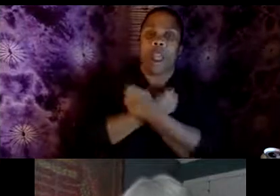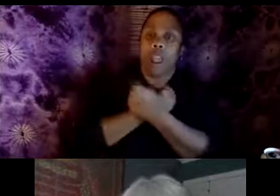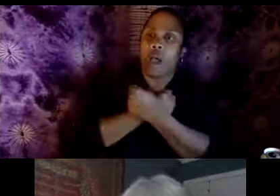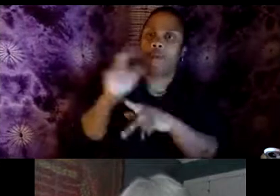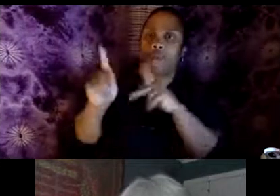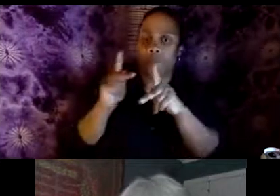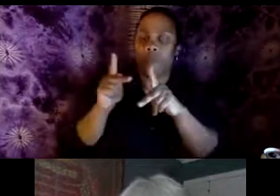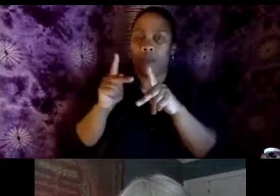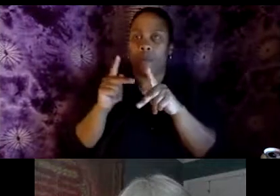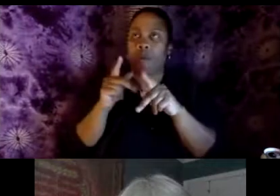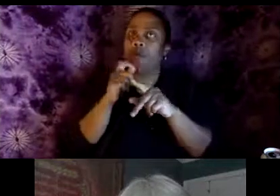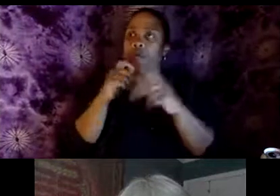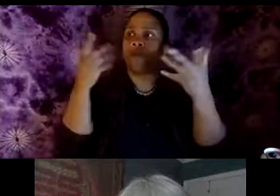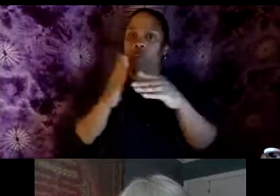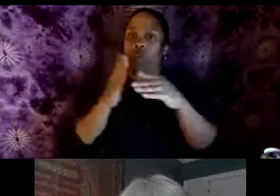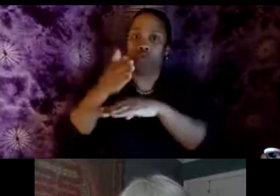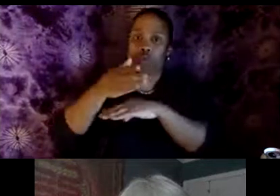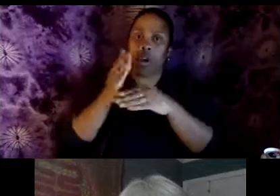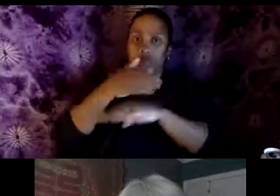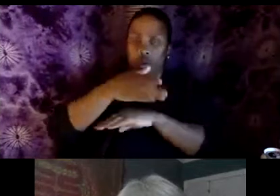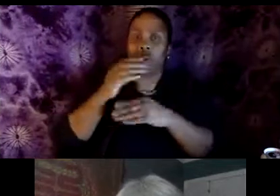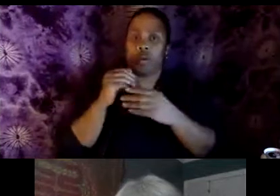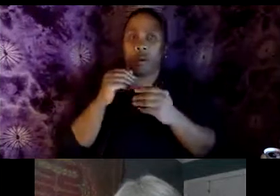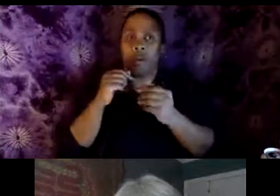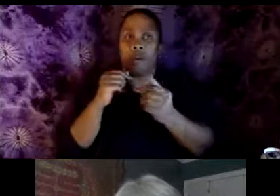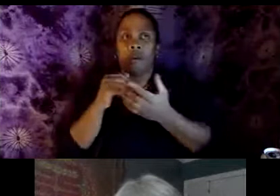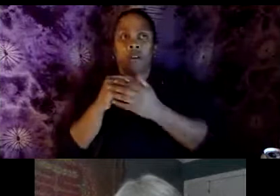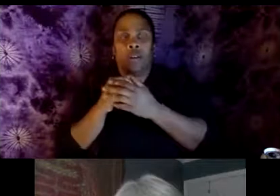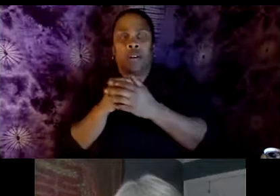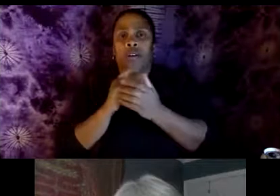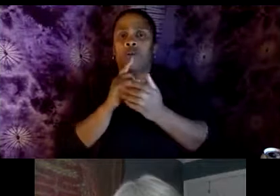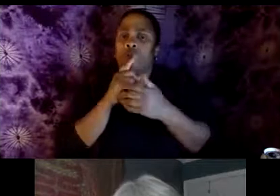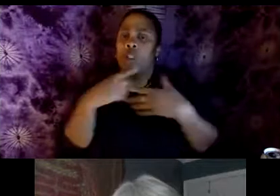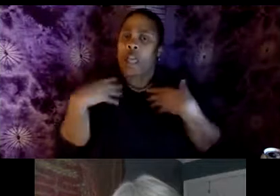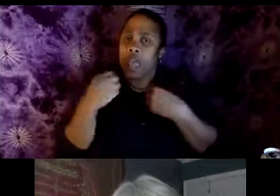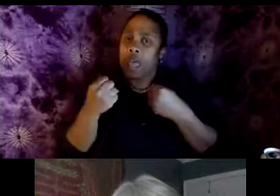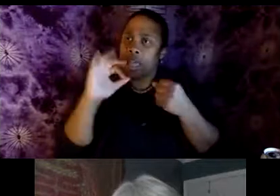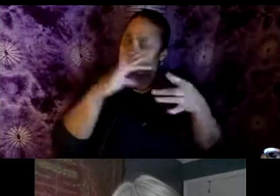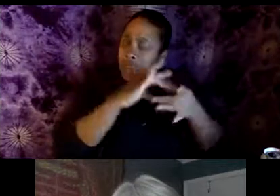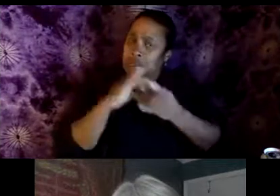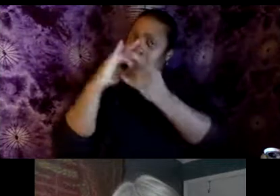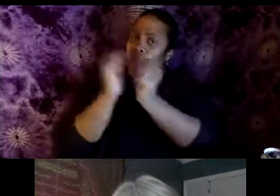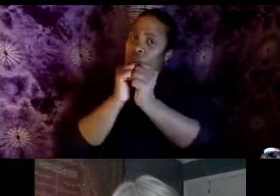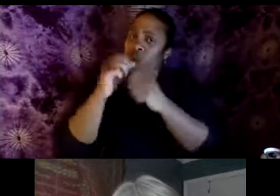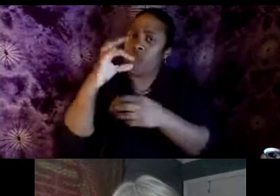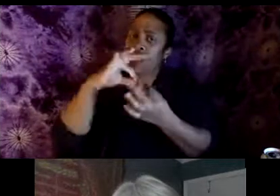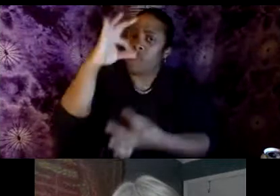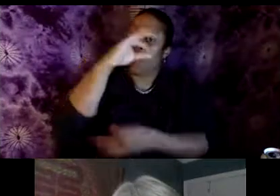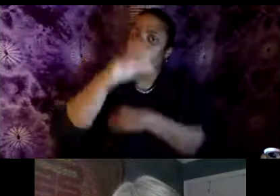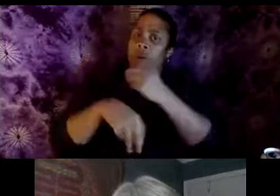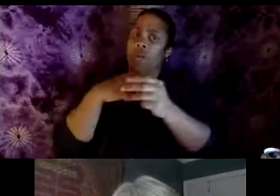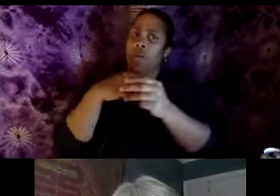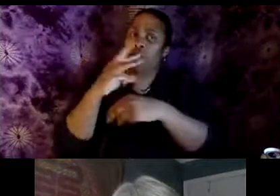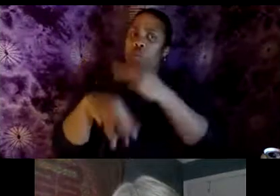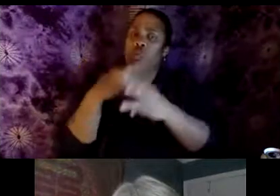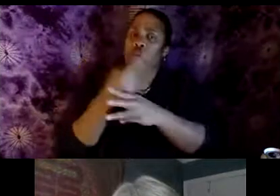healing and to just feel the connection with the spirit world. So that sometimes comes up in my tarot readings,